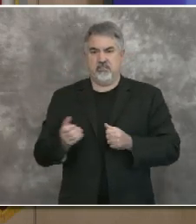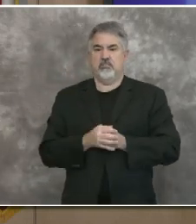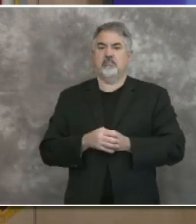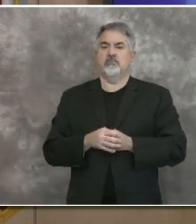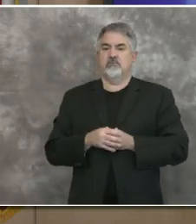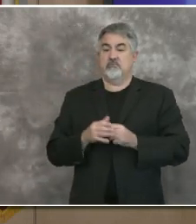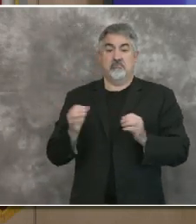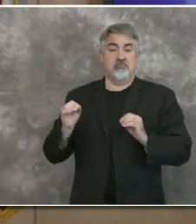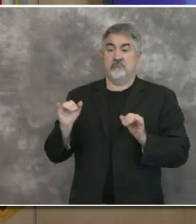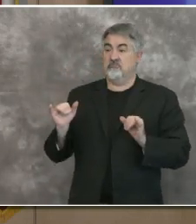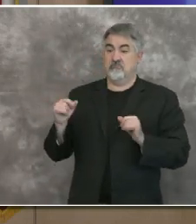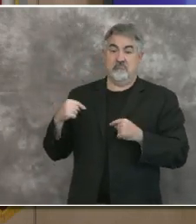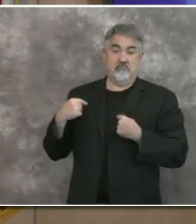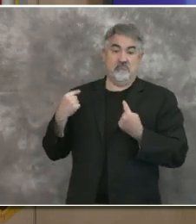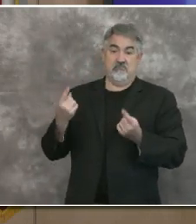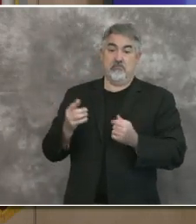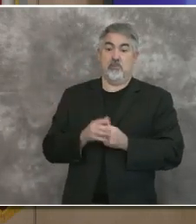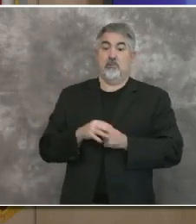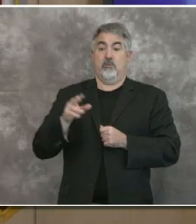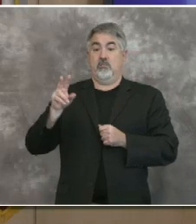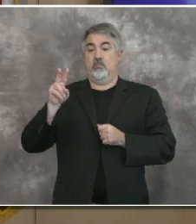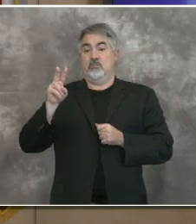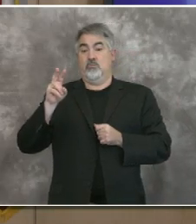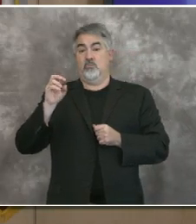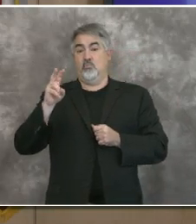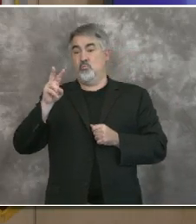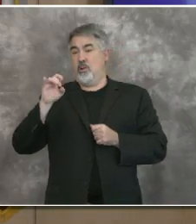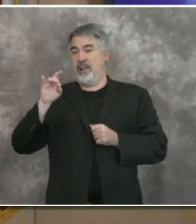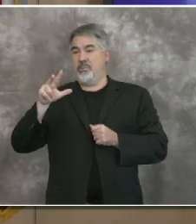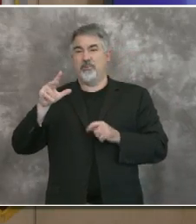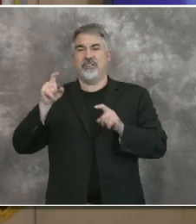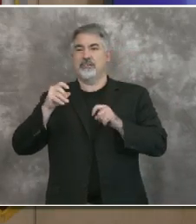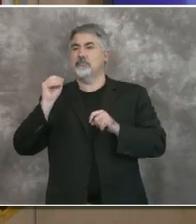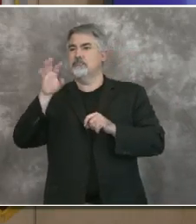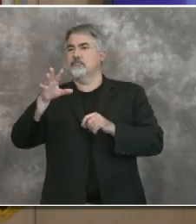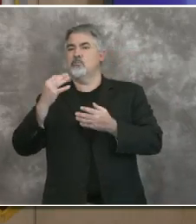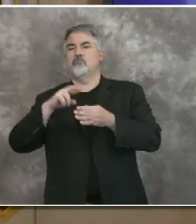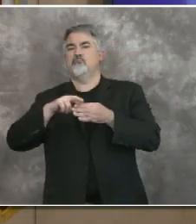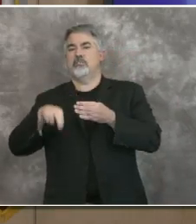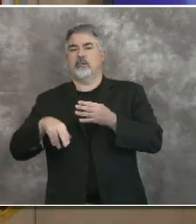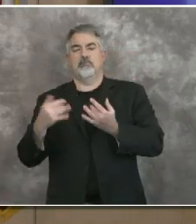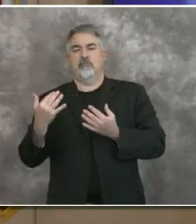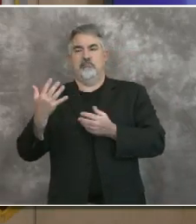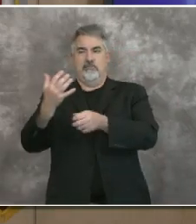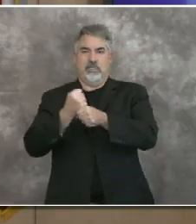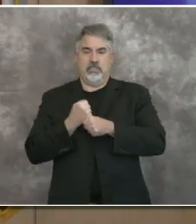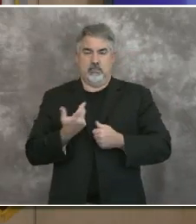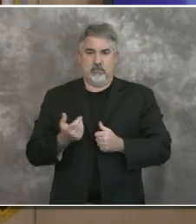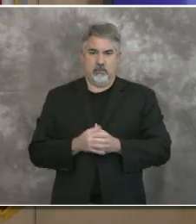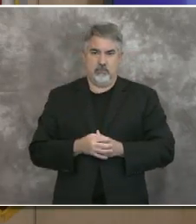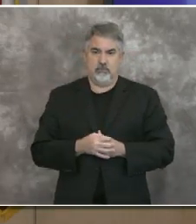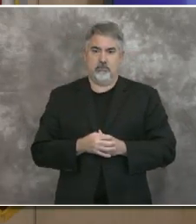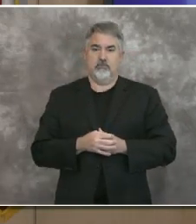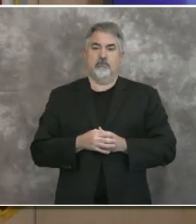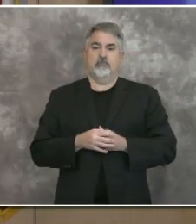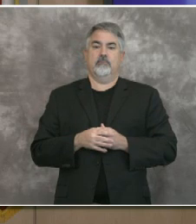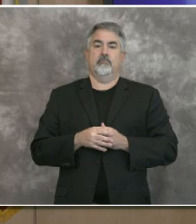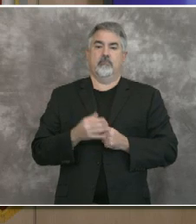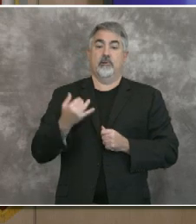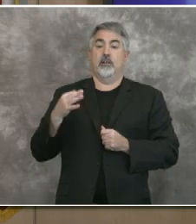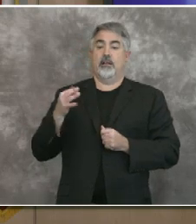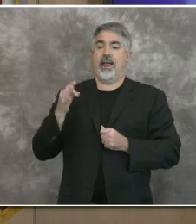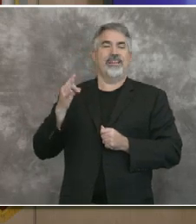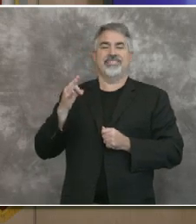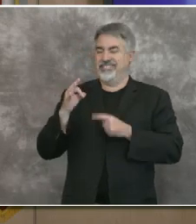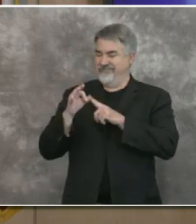reported. 283 tests are still pending results, waiting to see what they are, and 19 to date have been